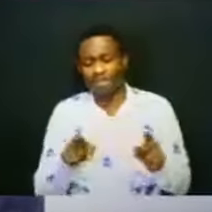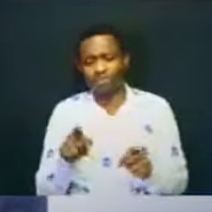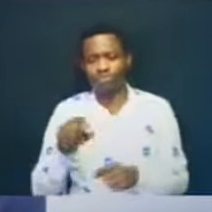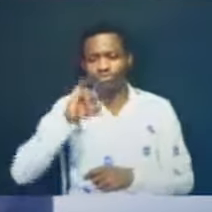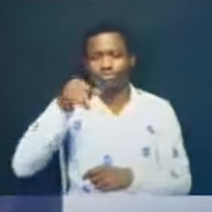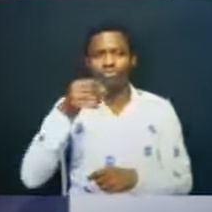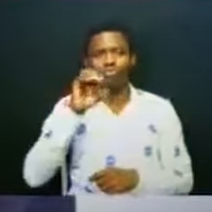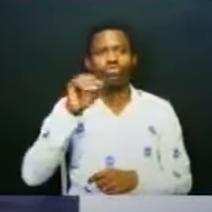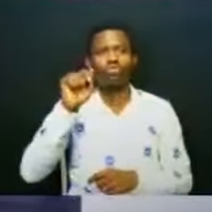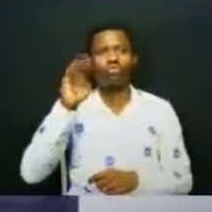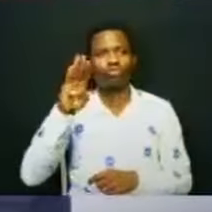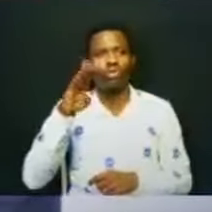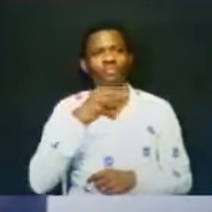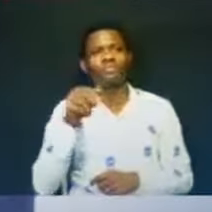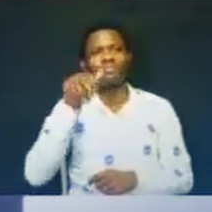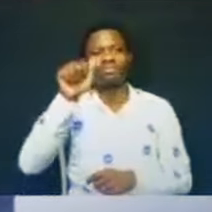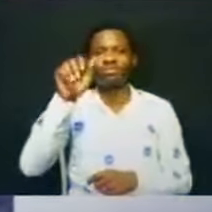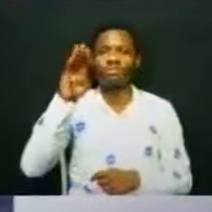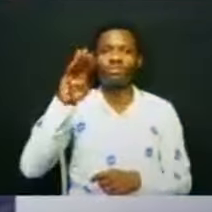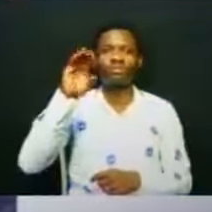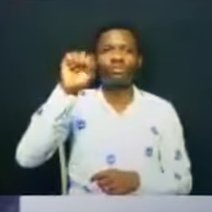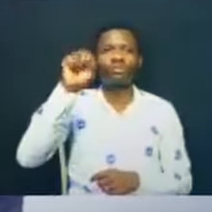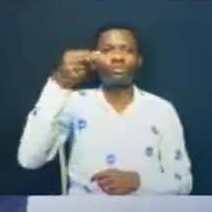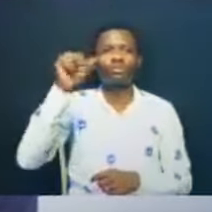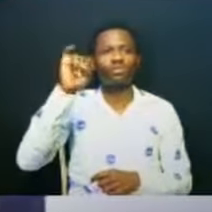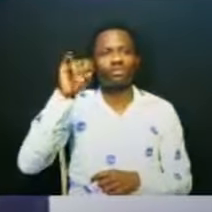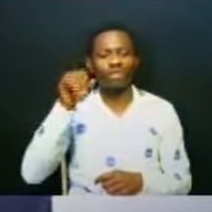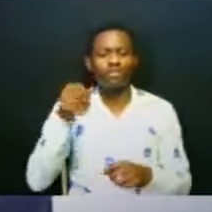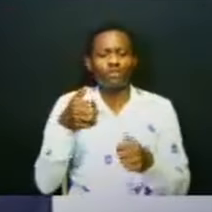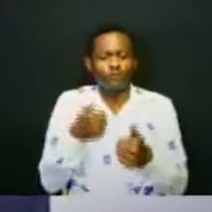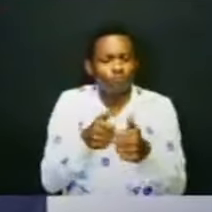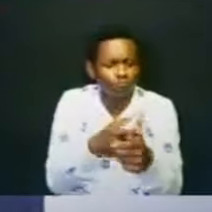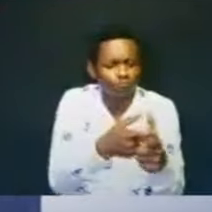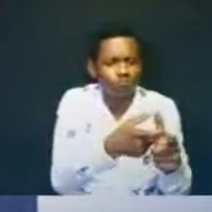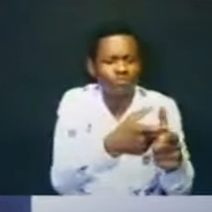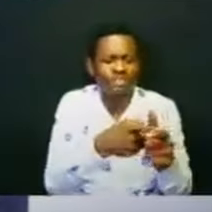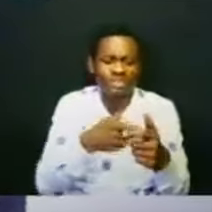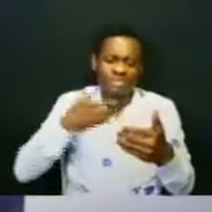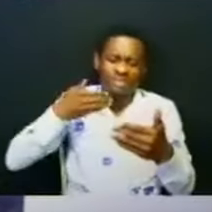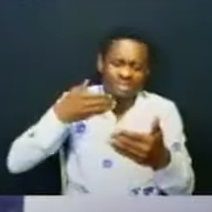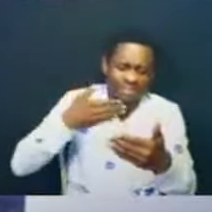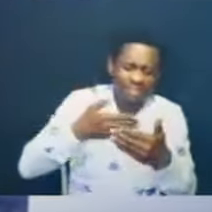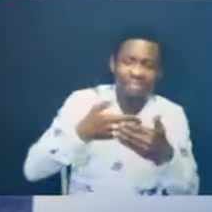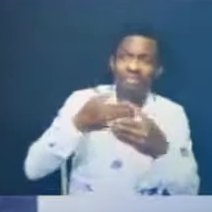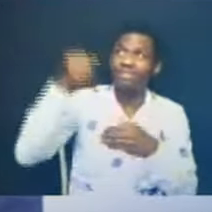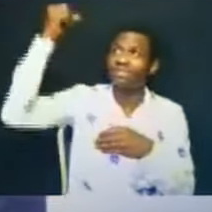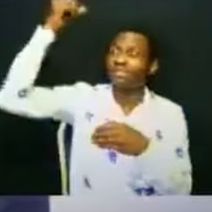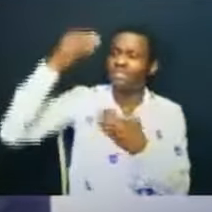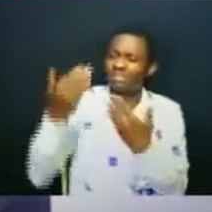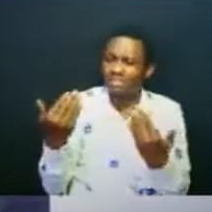Abisha pursued Abner, and as the sun was setting, they came to the hill of Ammah near